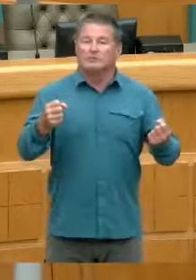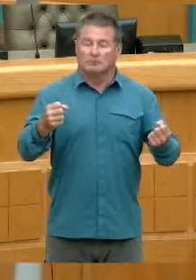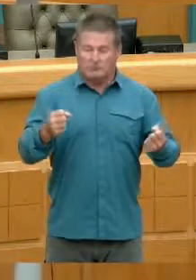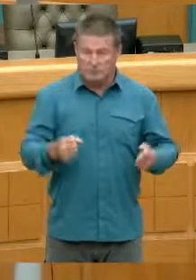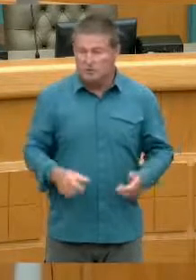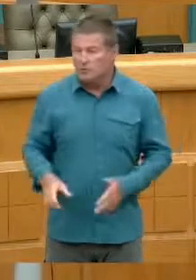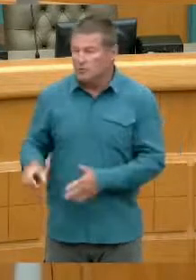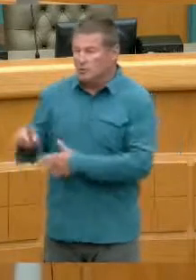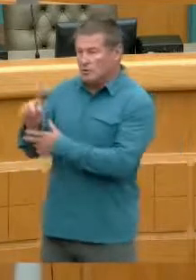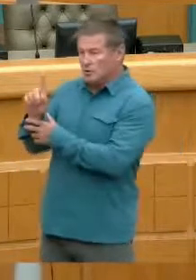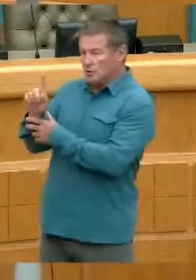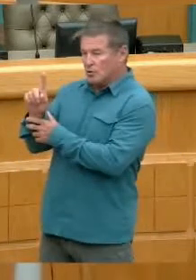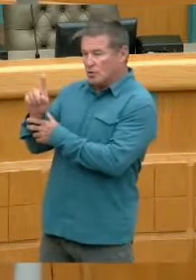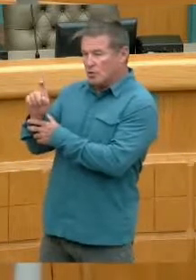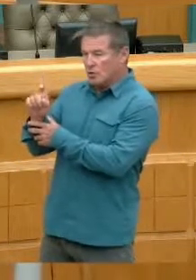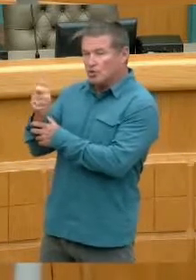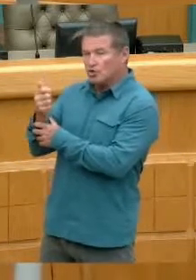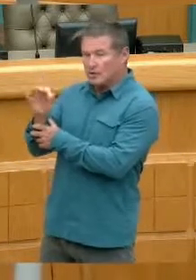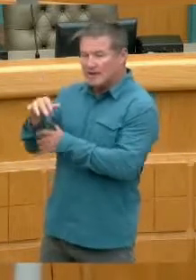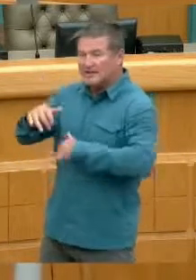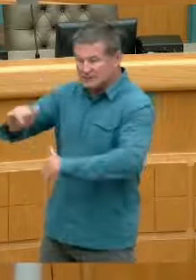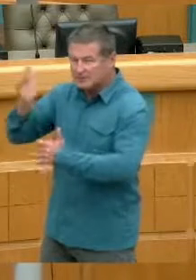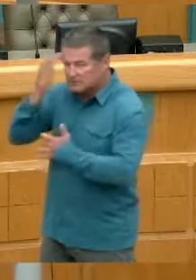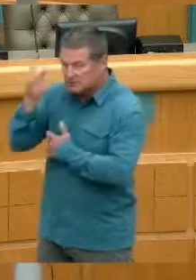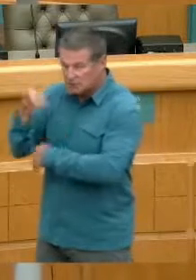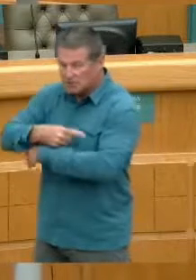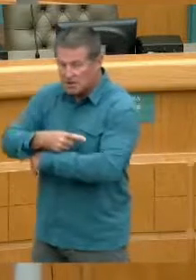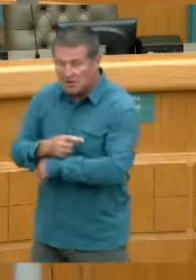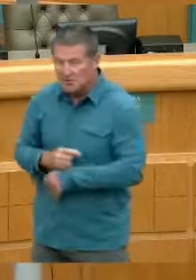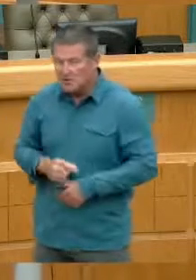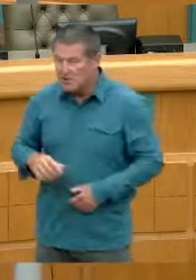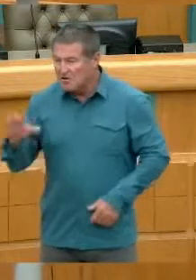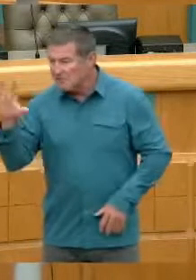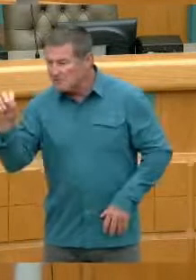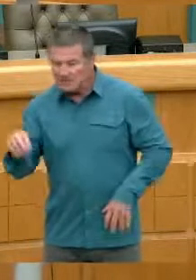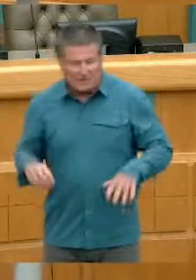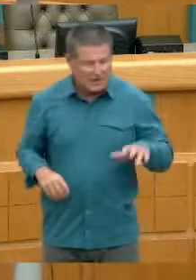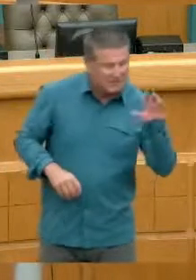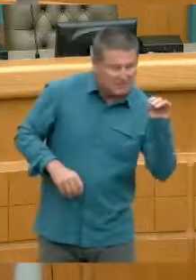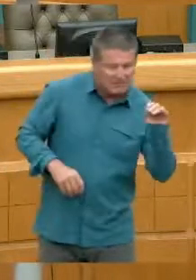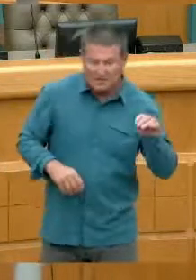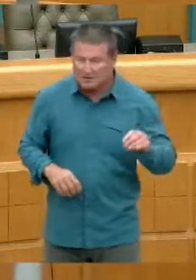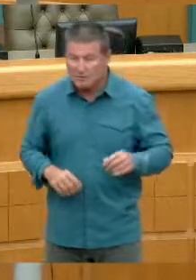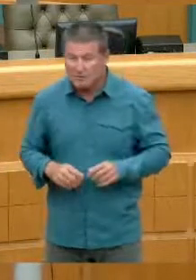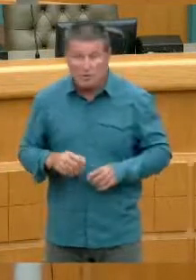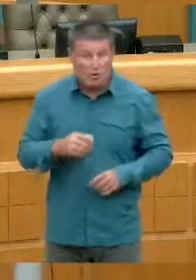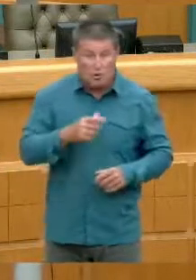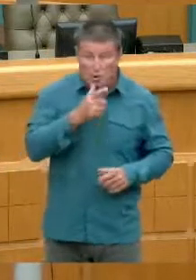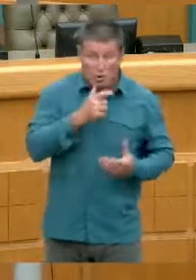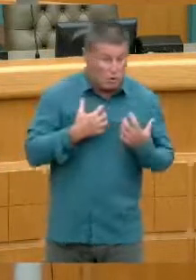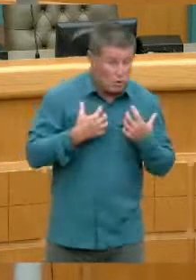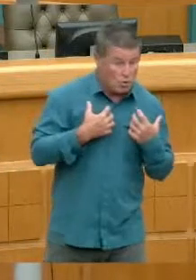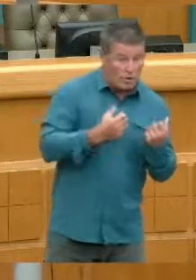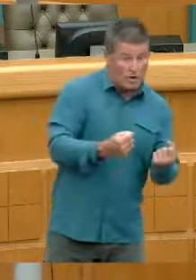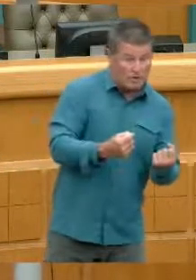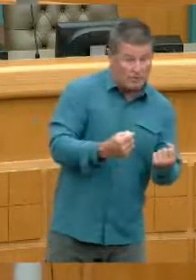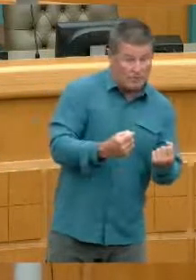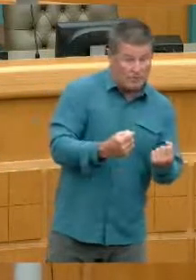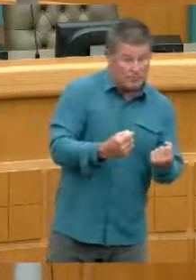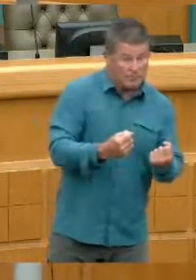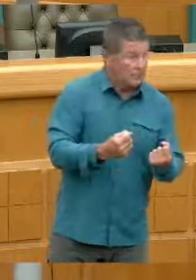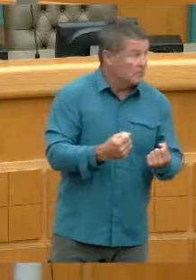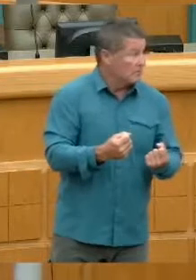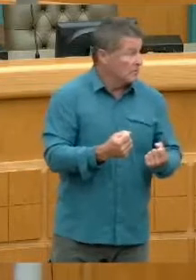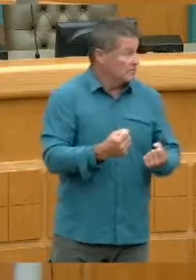then 129 active cases. So it's about a 50-50 split. The recovered case a week ago or